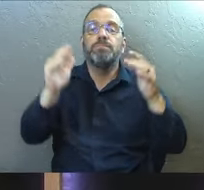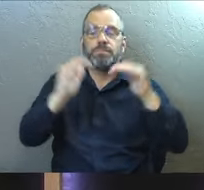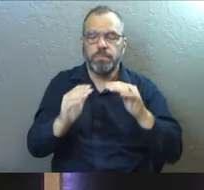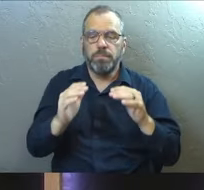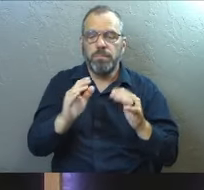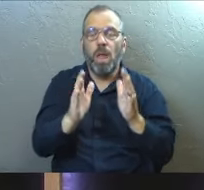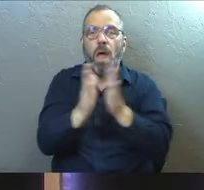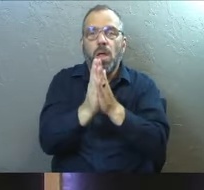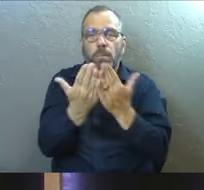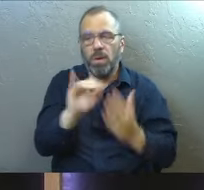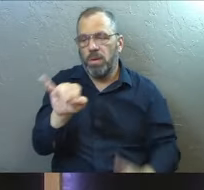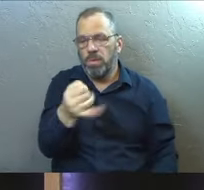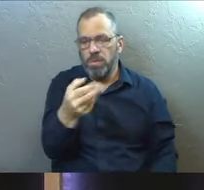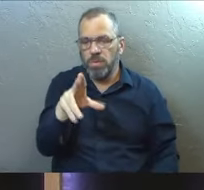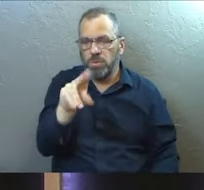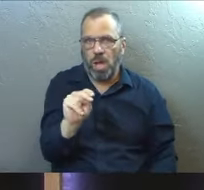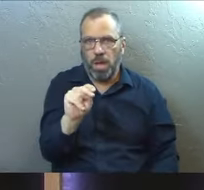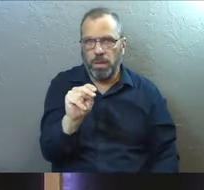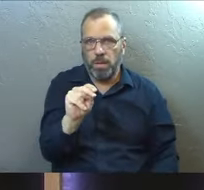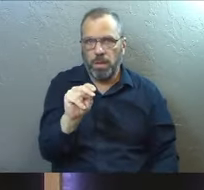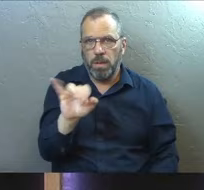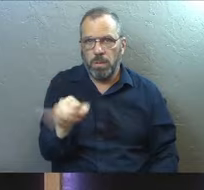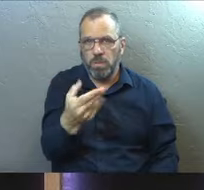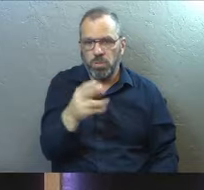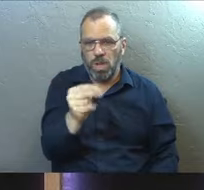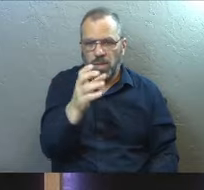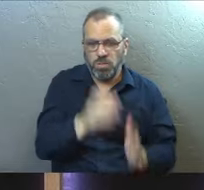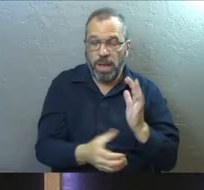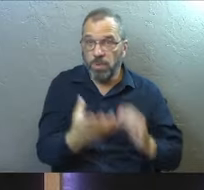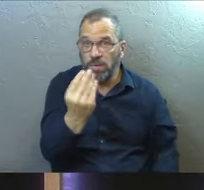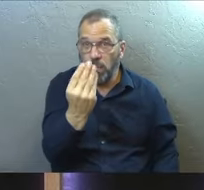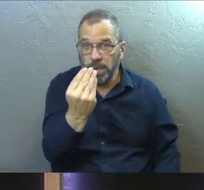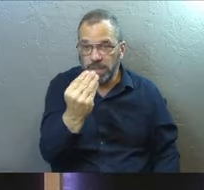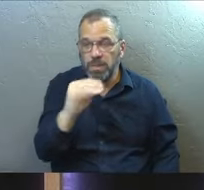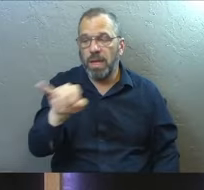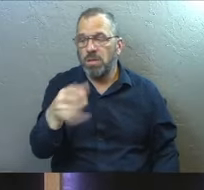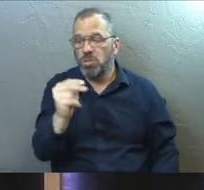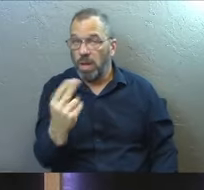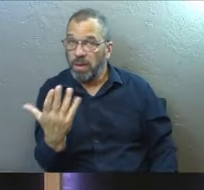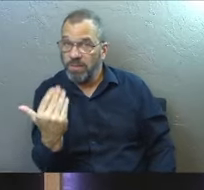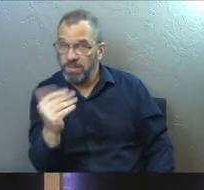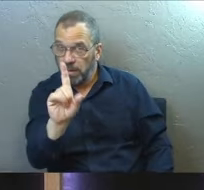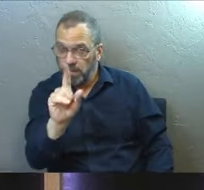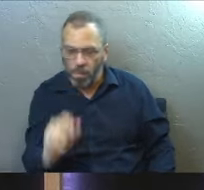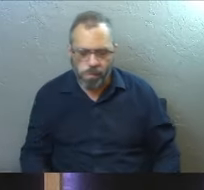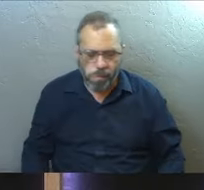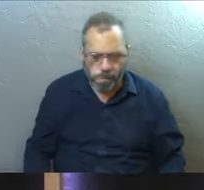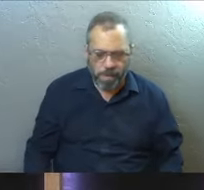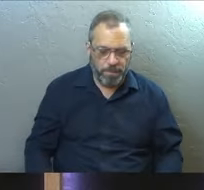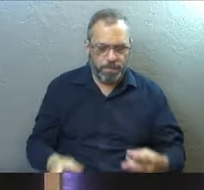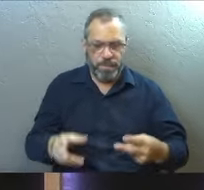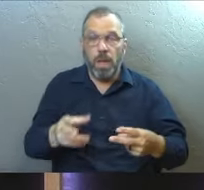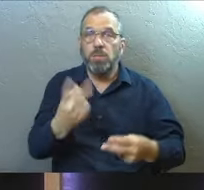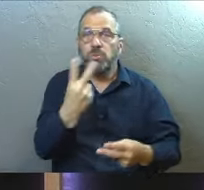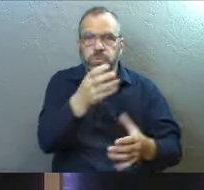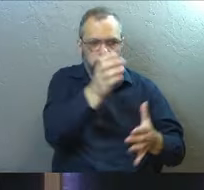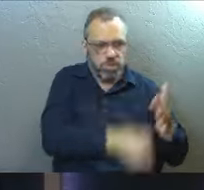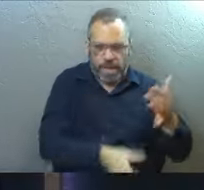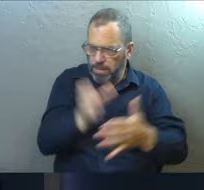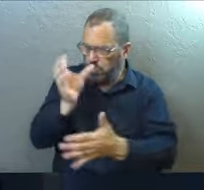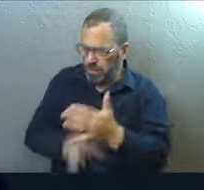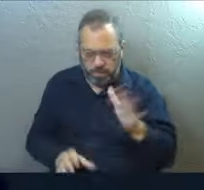the book of John for a little bit. We're going to look at some verses in John 14 and some verses in John 15. These two chapters, I think, are